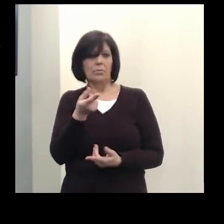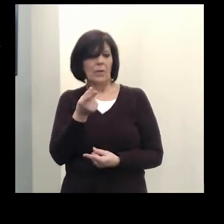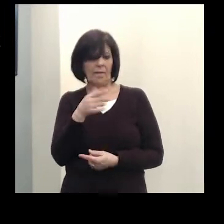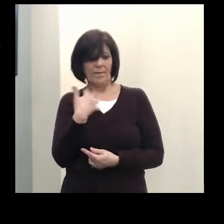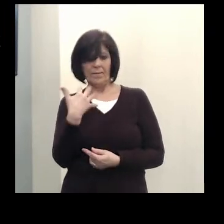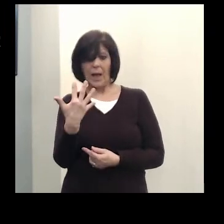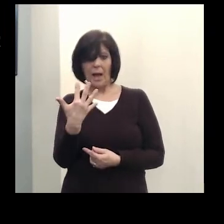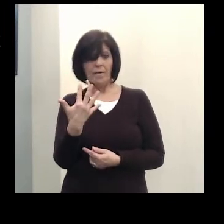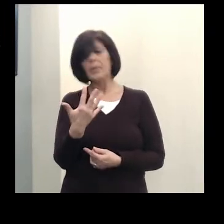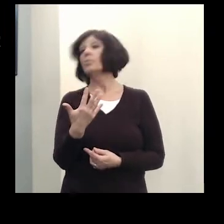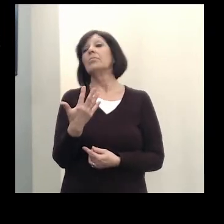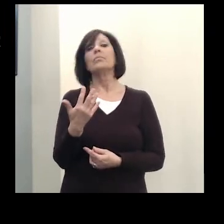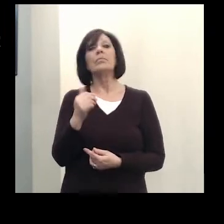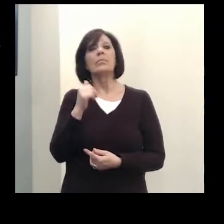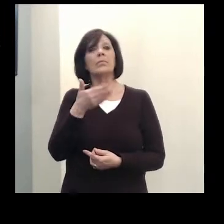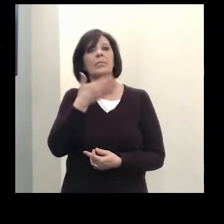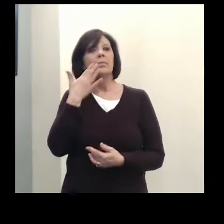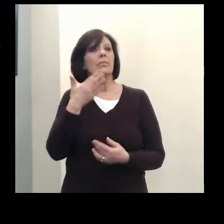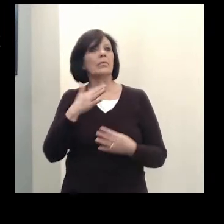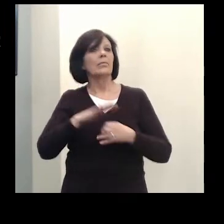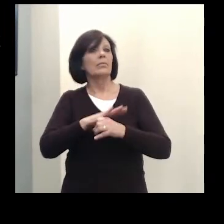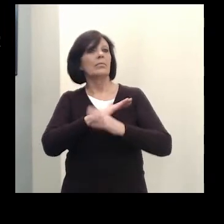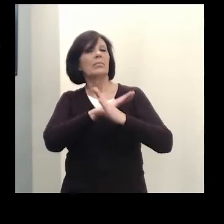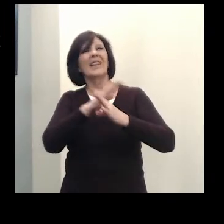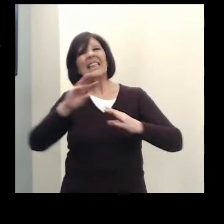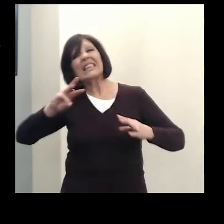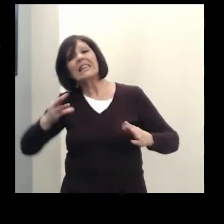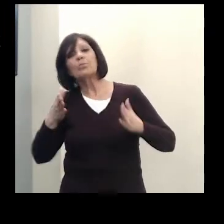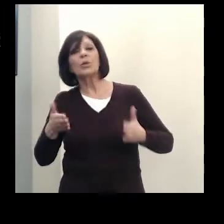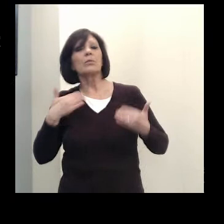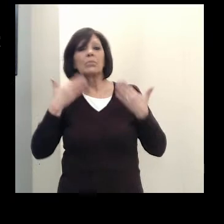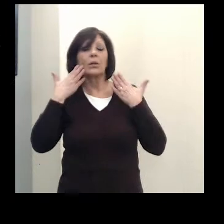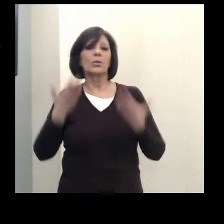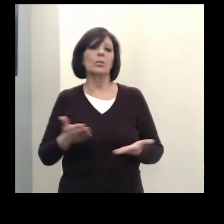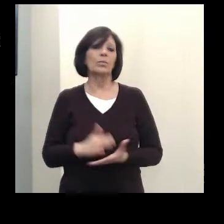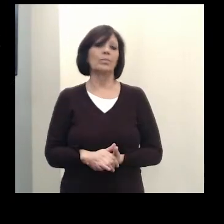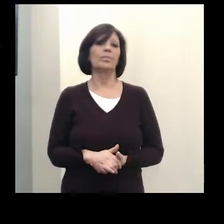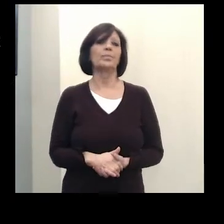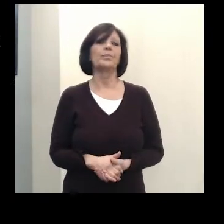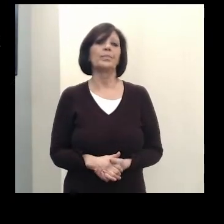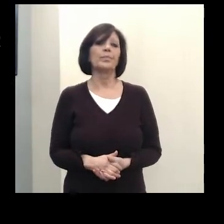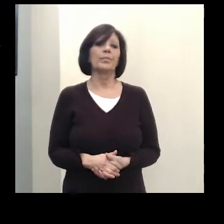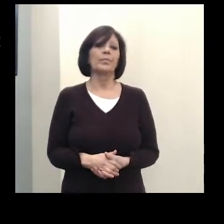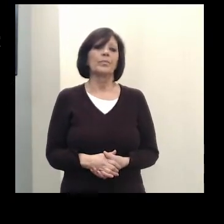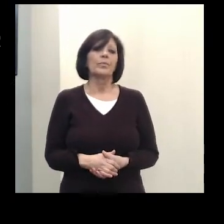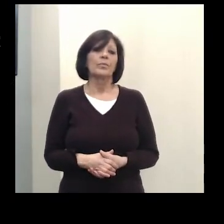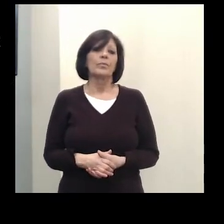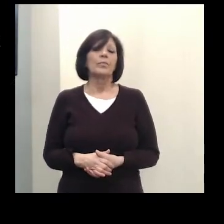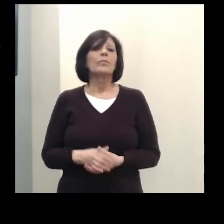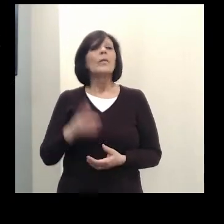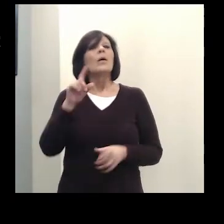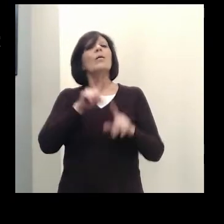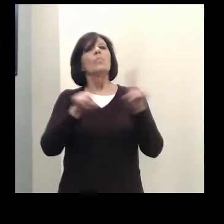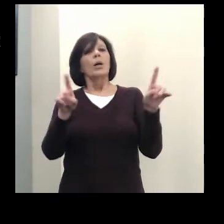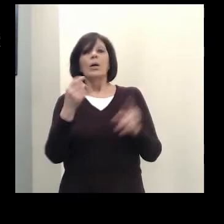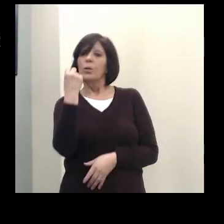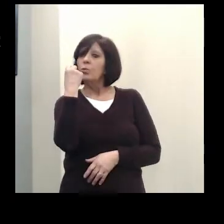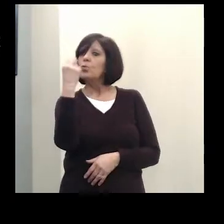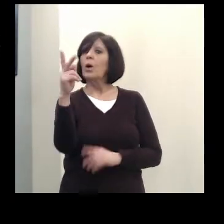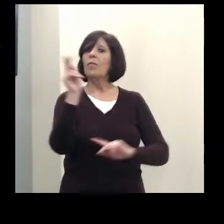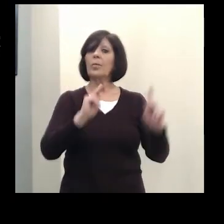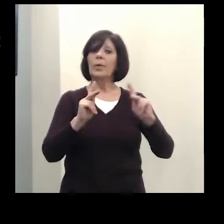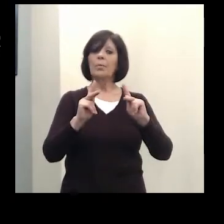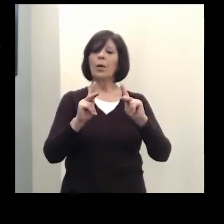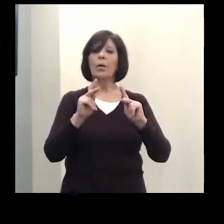fully vaccinated. I'm not certain about the 6th. I don't have that data in front of me right now. But 12 persons died under the age of 50